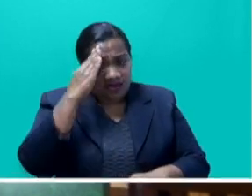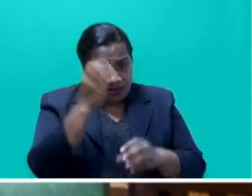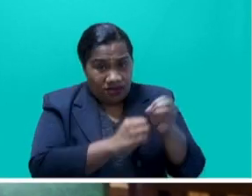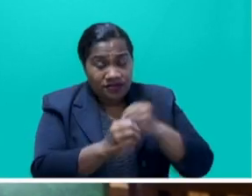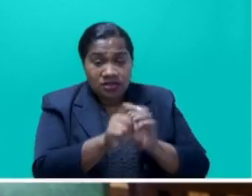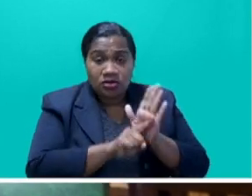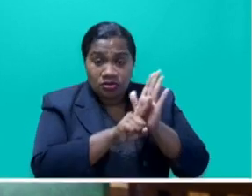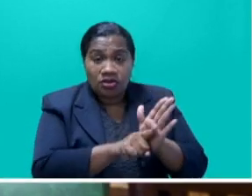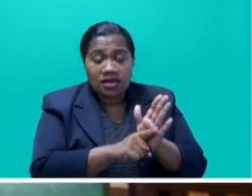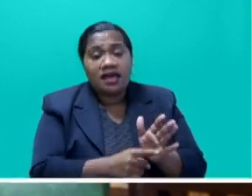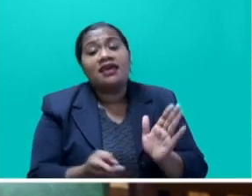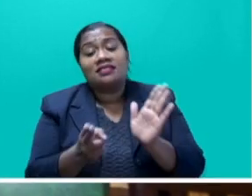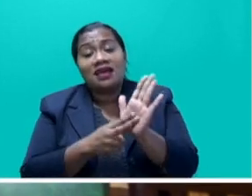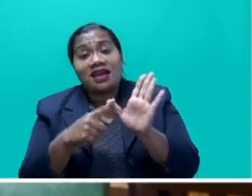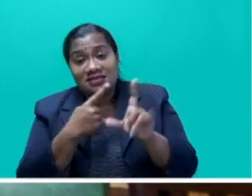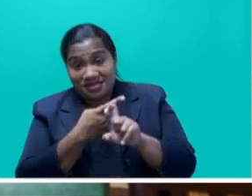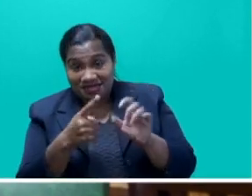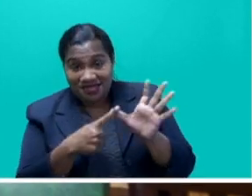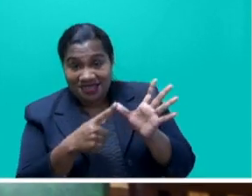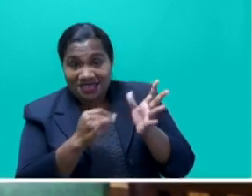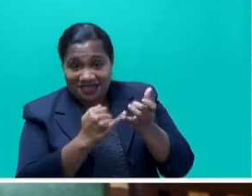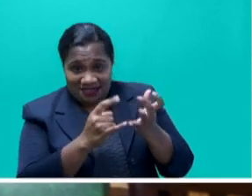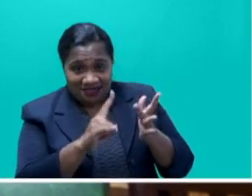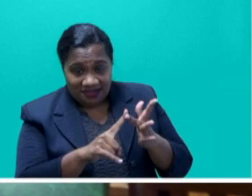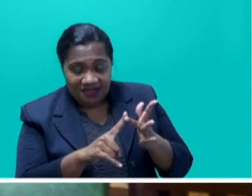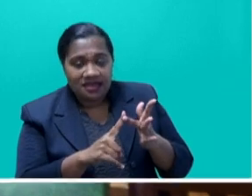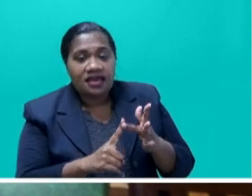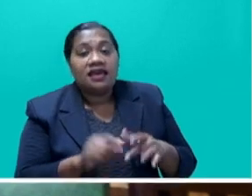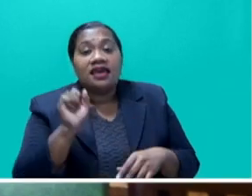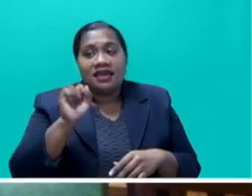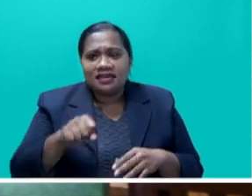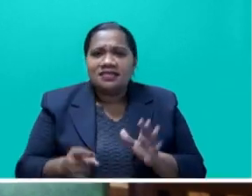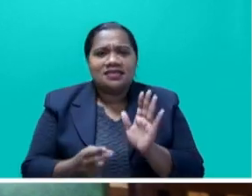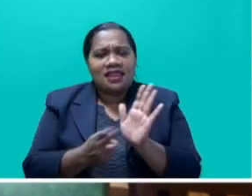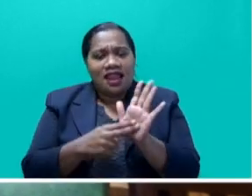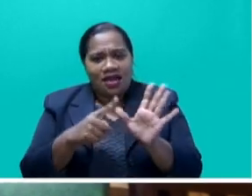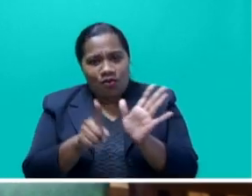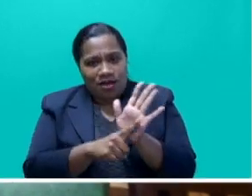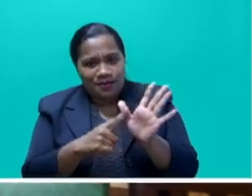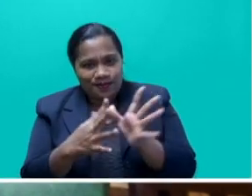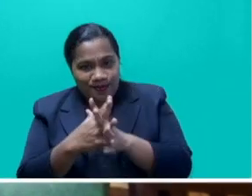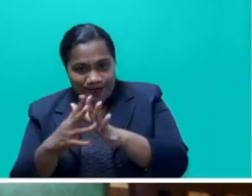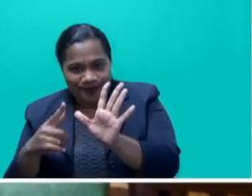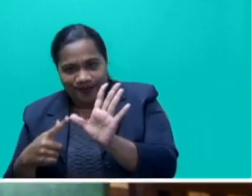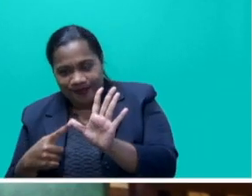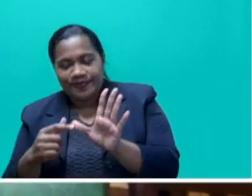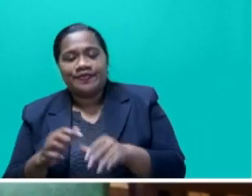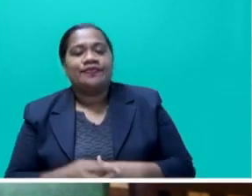Nakashi, the continuation, and of course Nalawa as well, Mr. Speaker, sir.